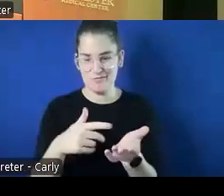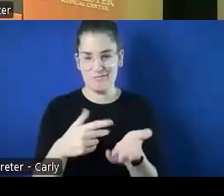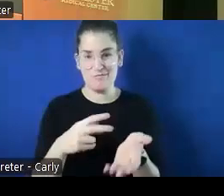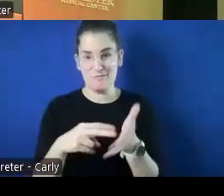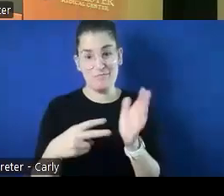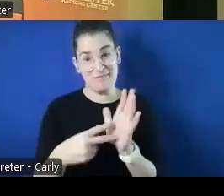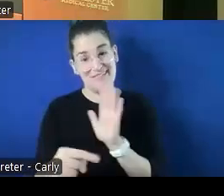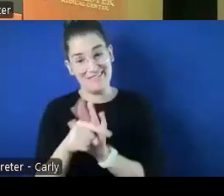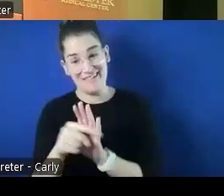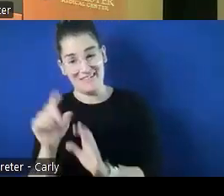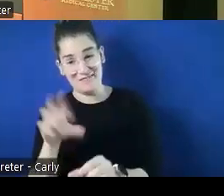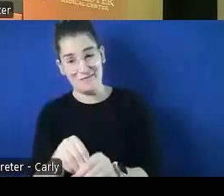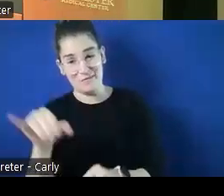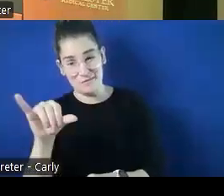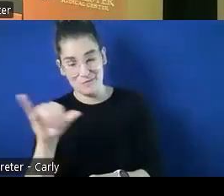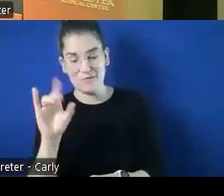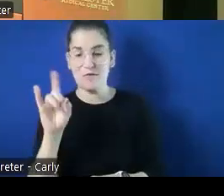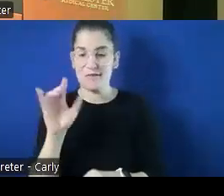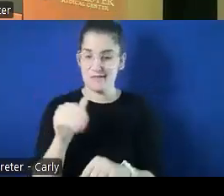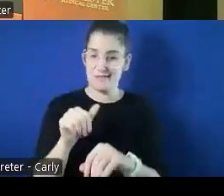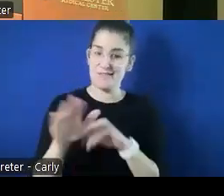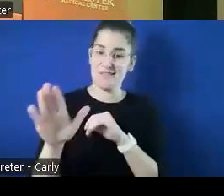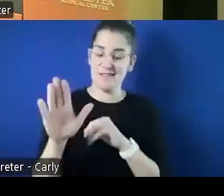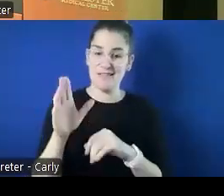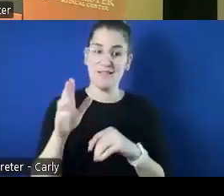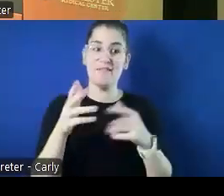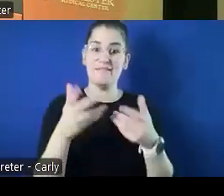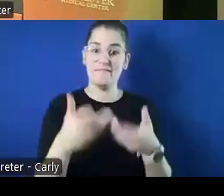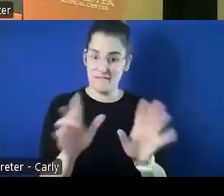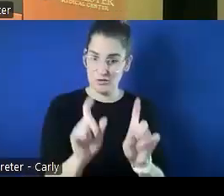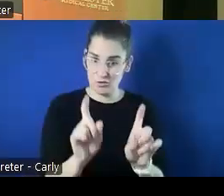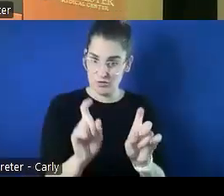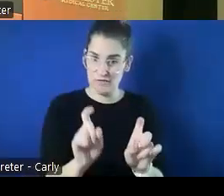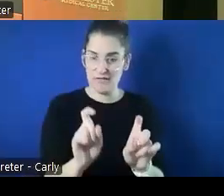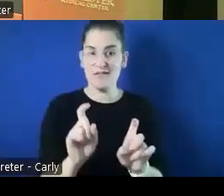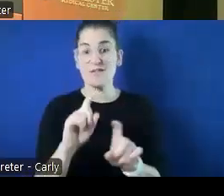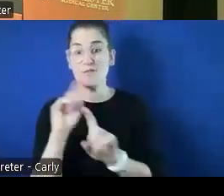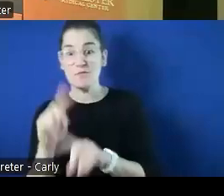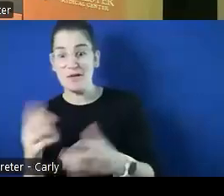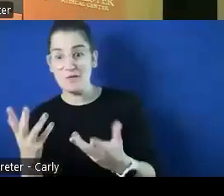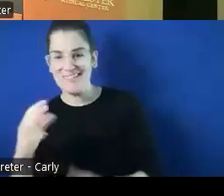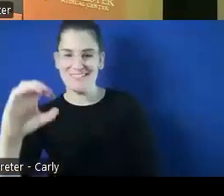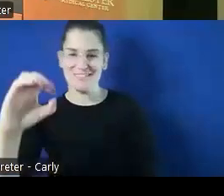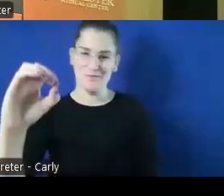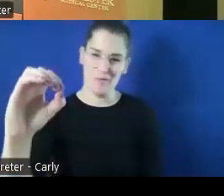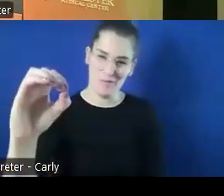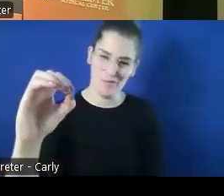downsides, which is I did send a post follow-up survey and the response rate was 0. So with that, you